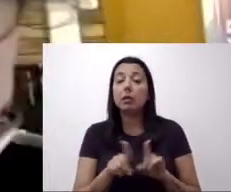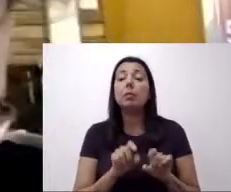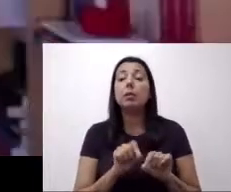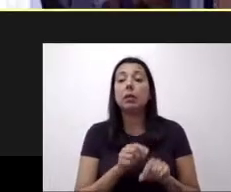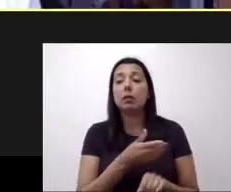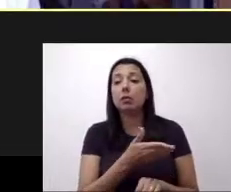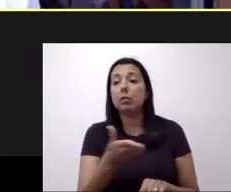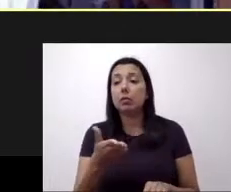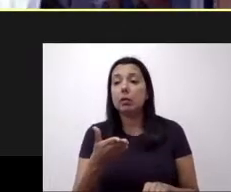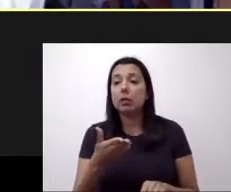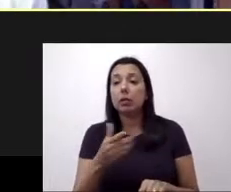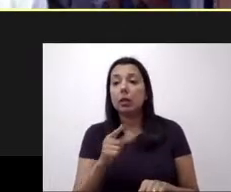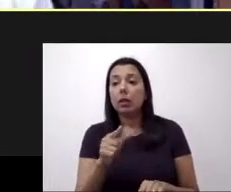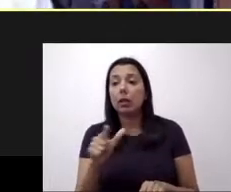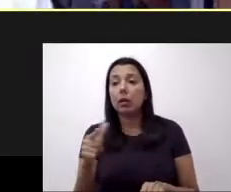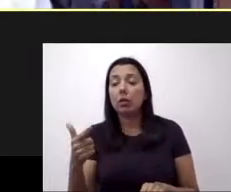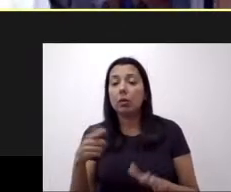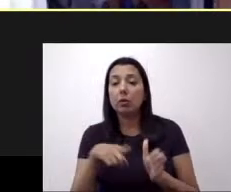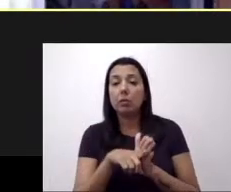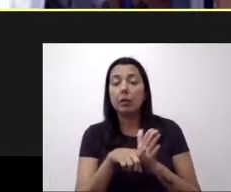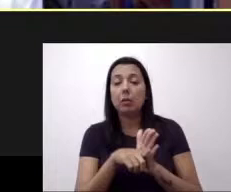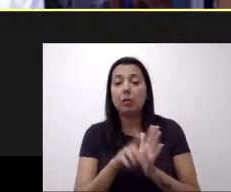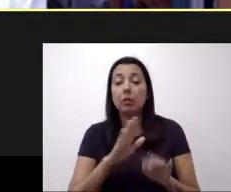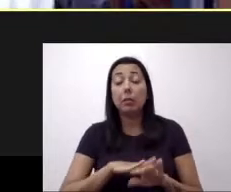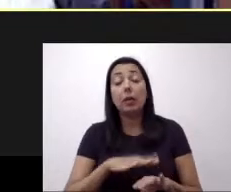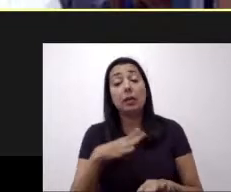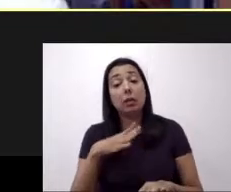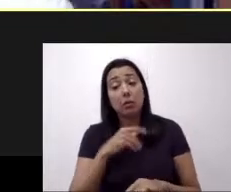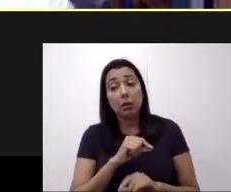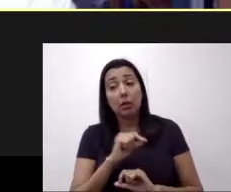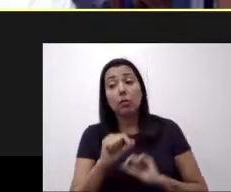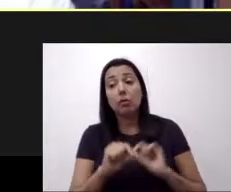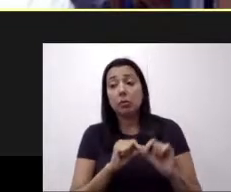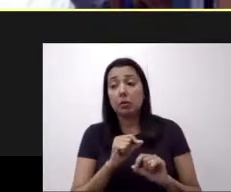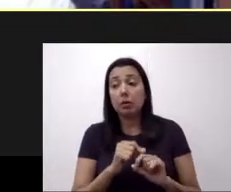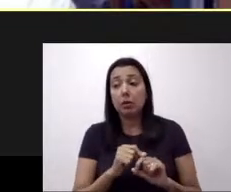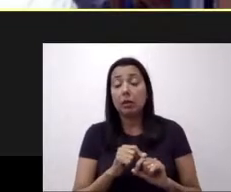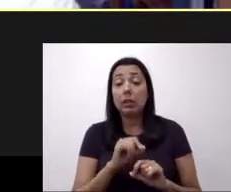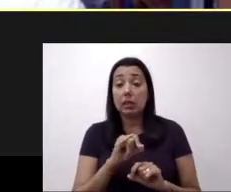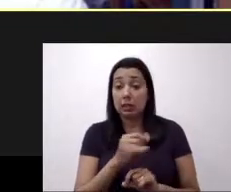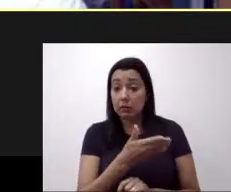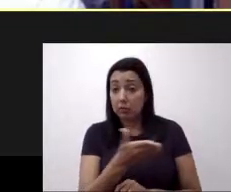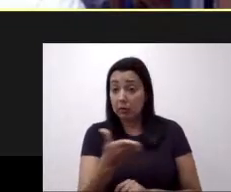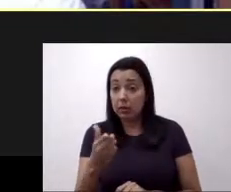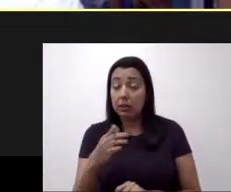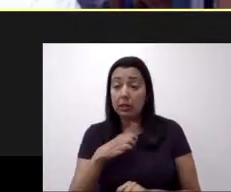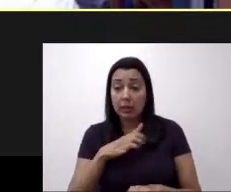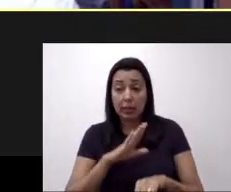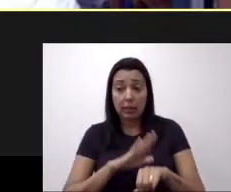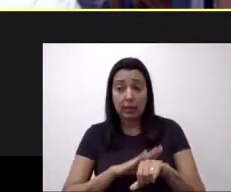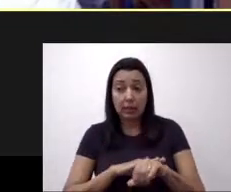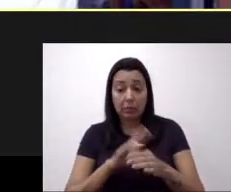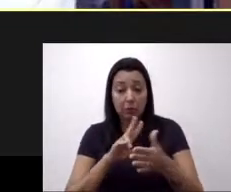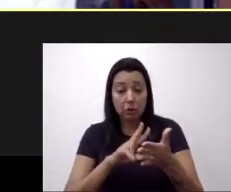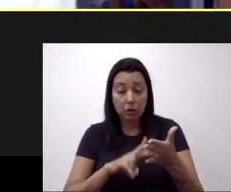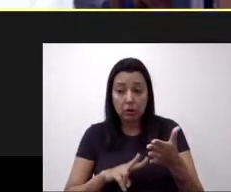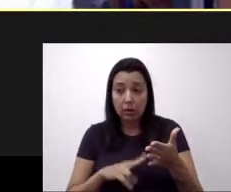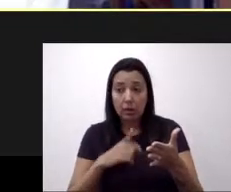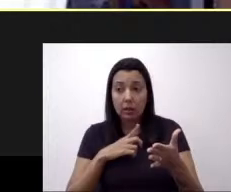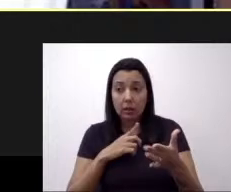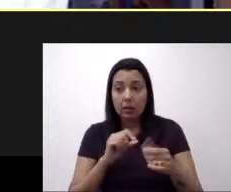you, but maybe I will give so you have time to read the question. There is even one in French,